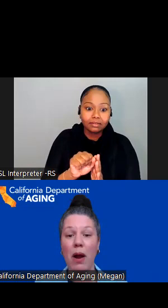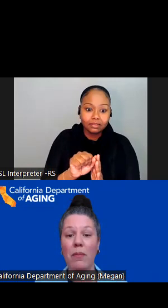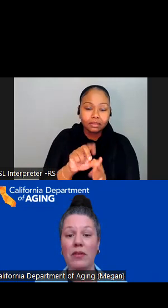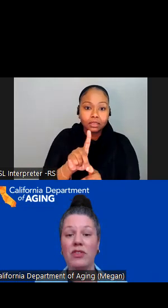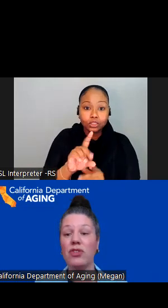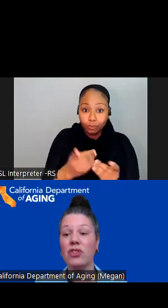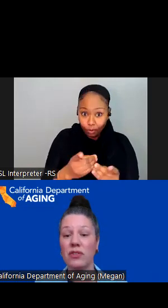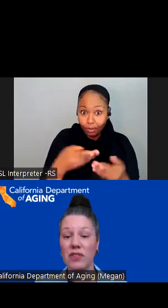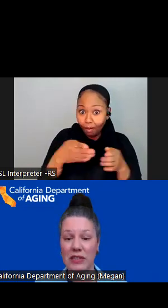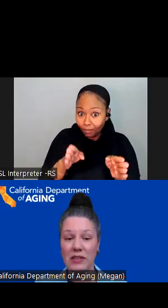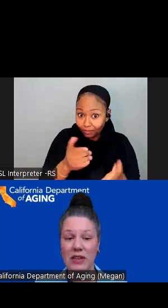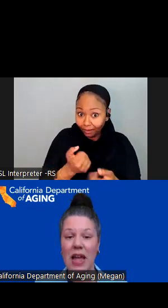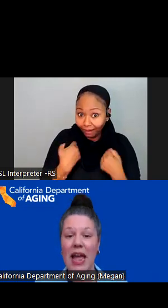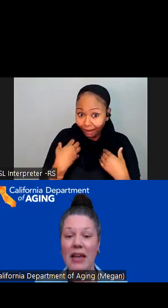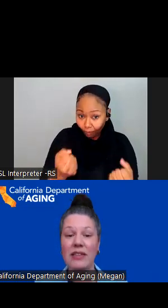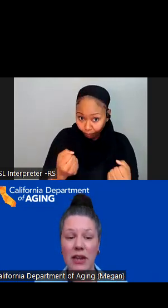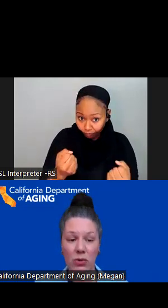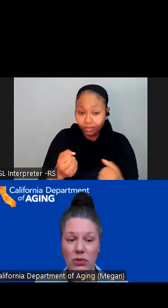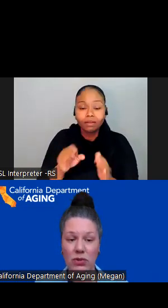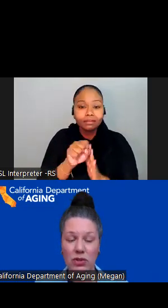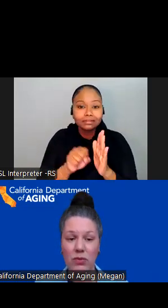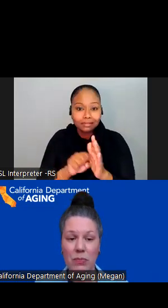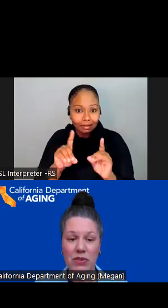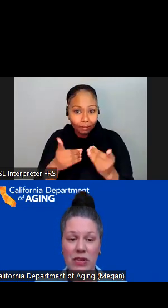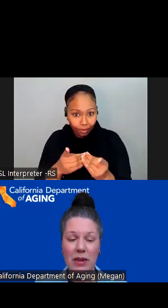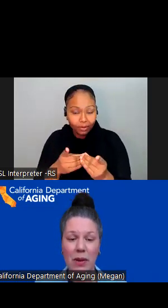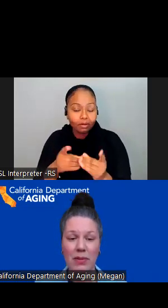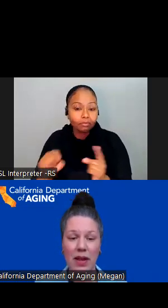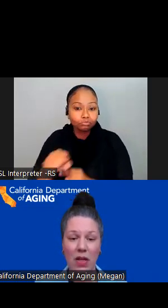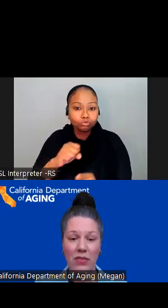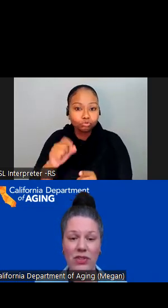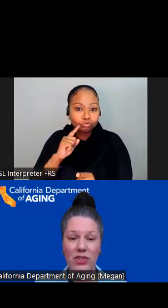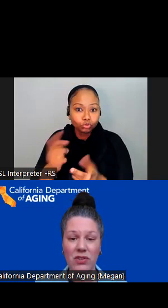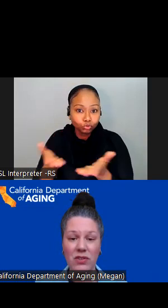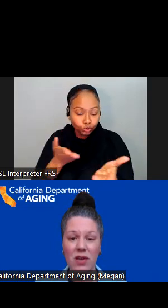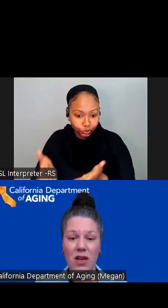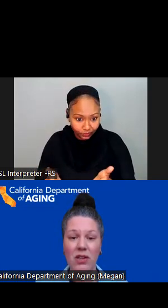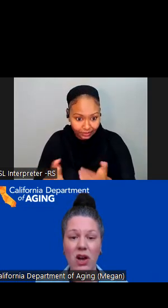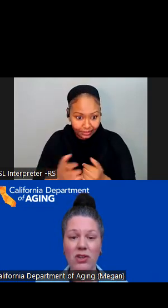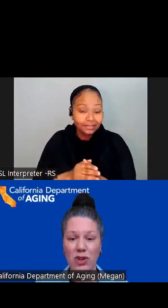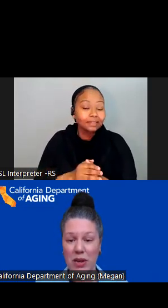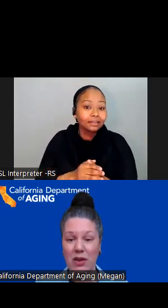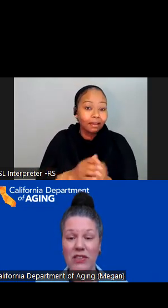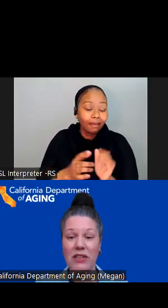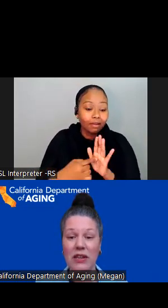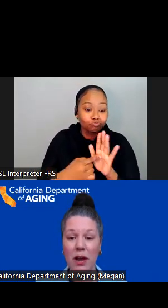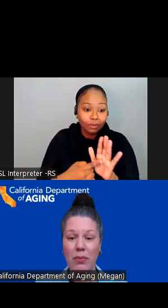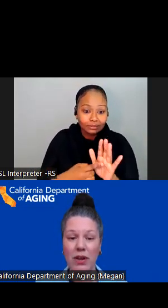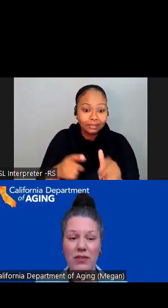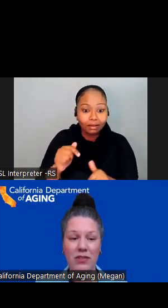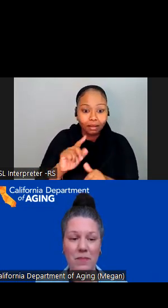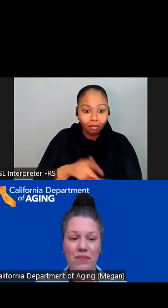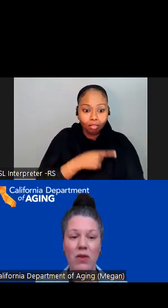State Department of Social Services, and stakeholders representing public health officials, long-term care